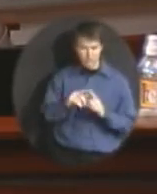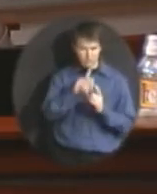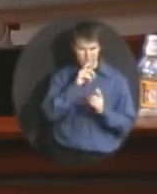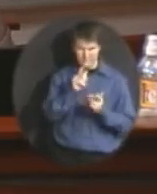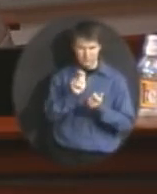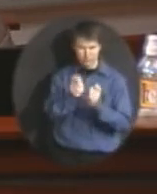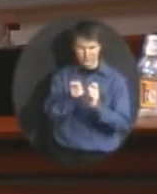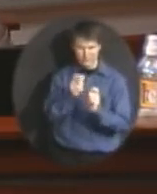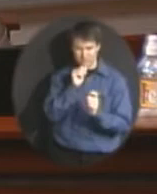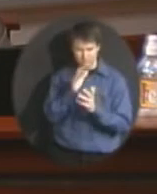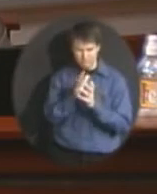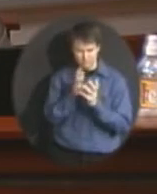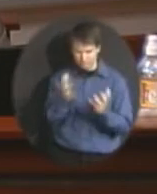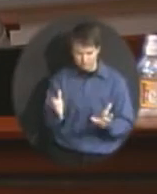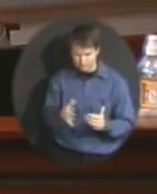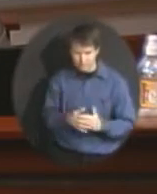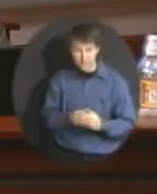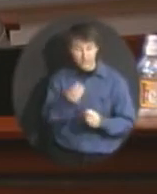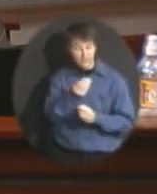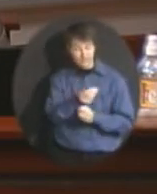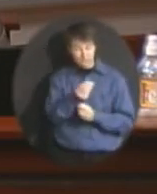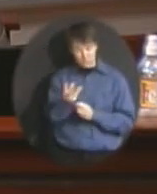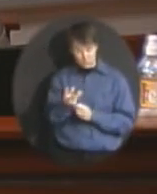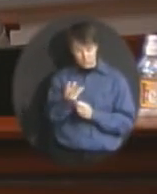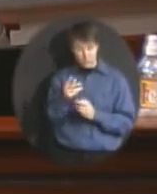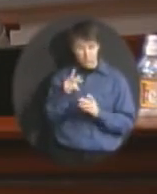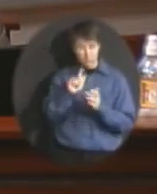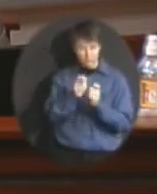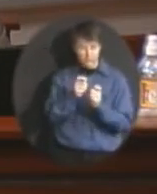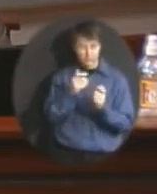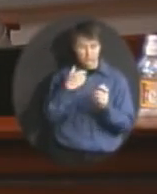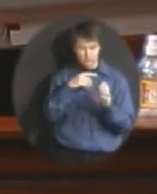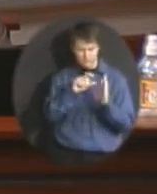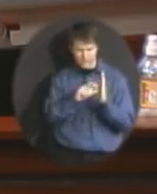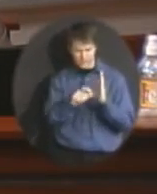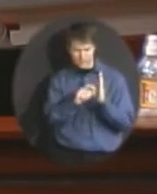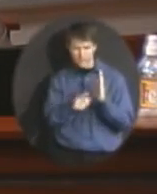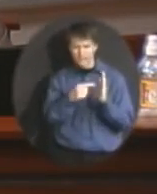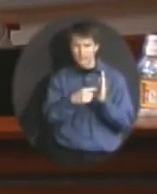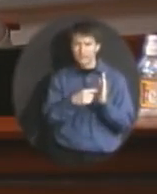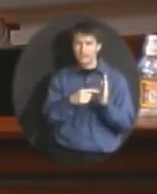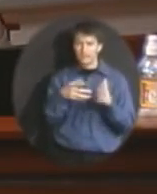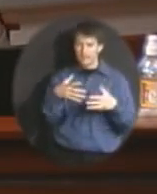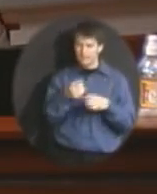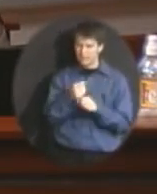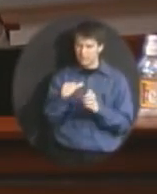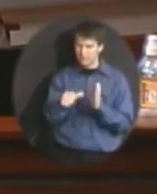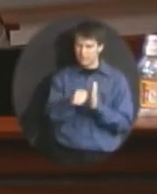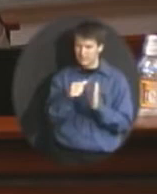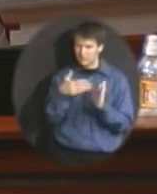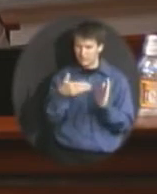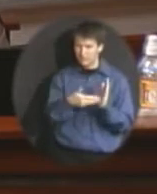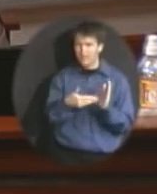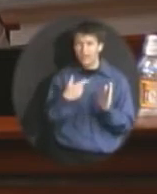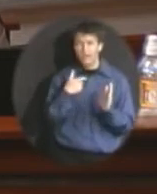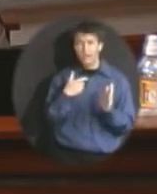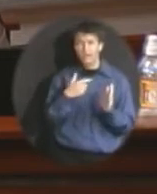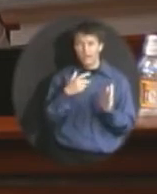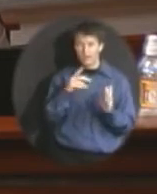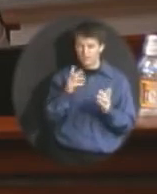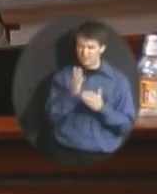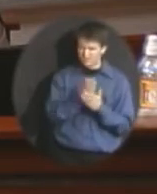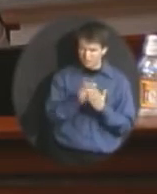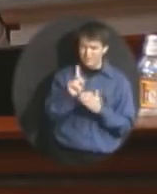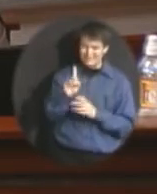policies. A couple of them that are highlighted there, about 2/3 of the way down that summary page, where the content did change